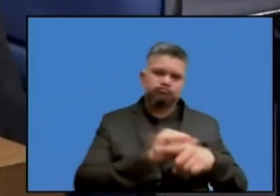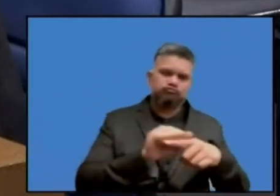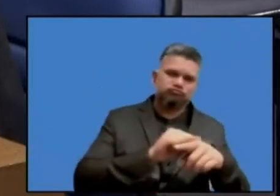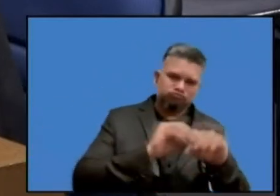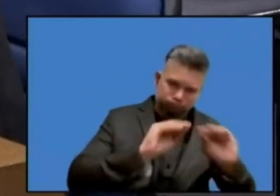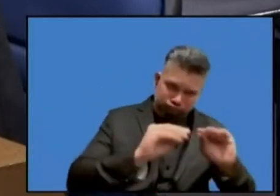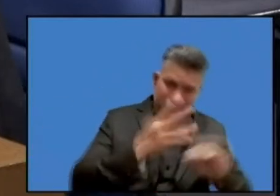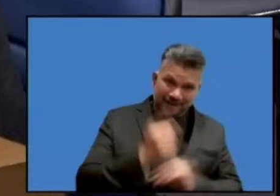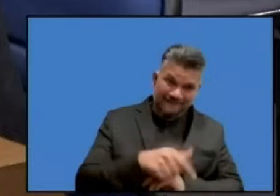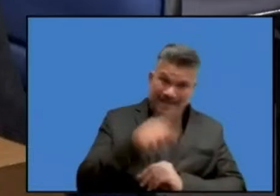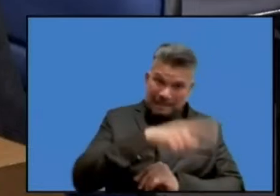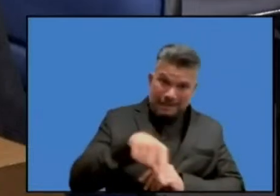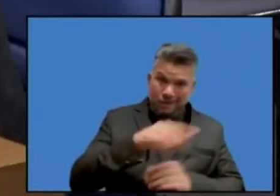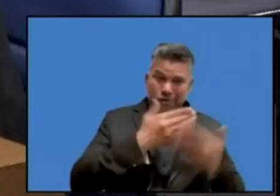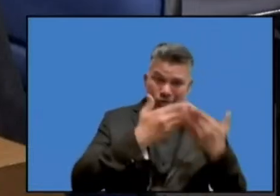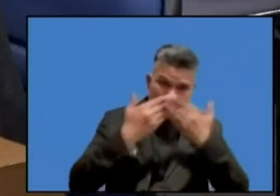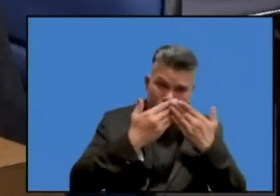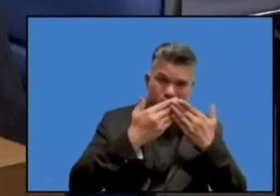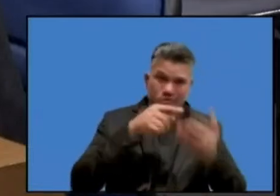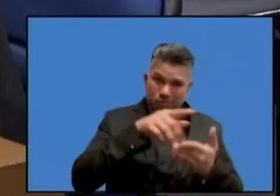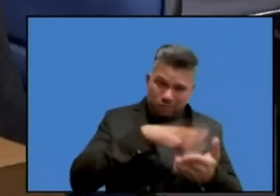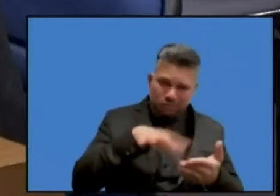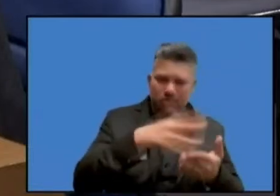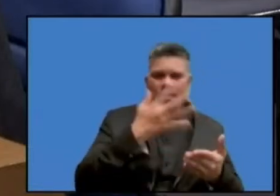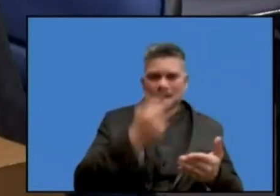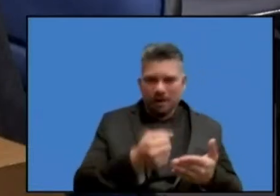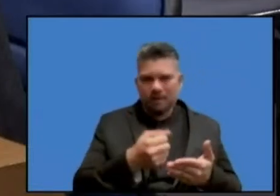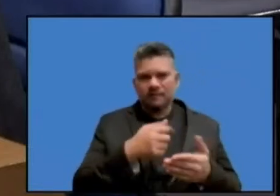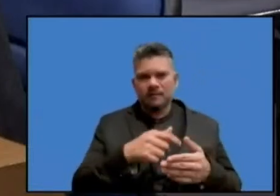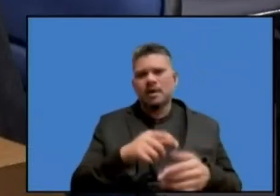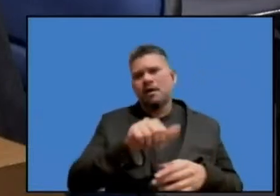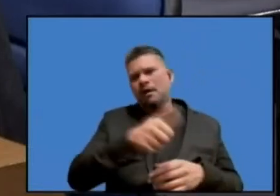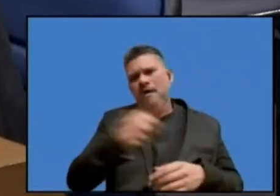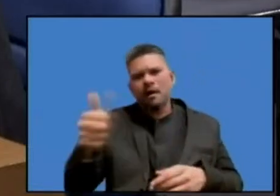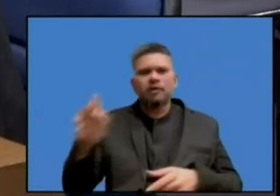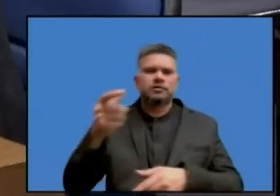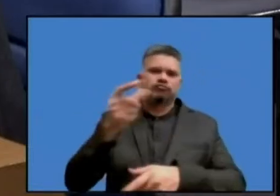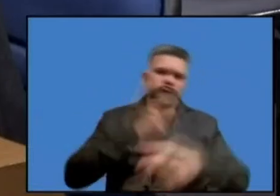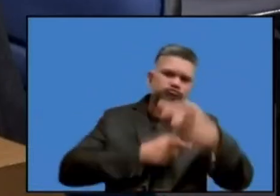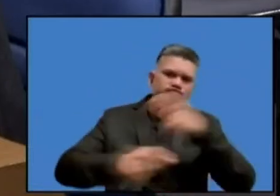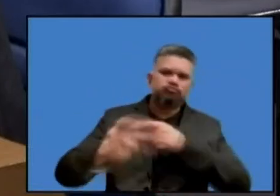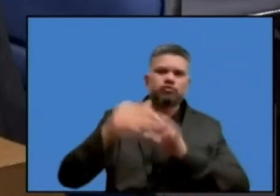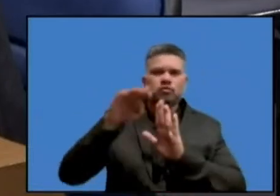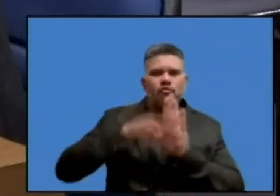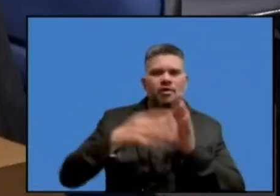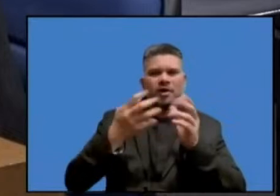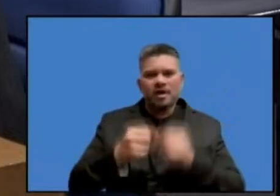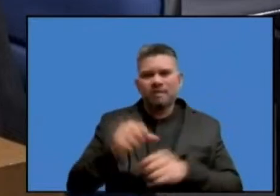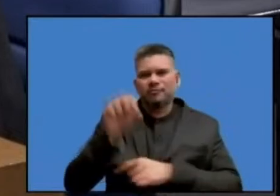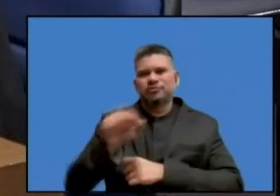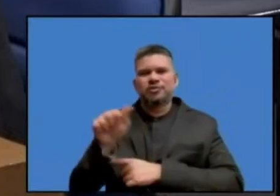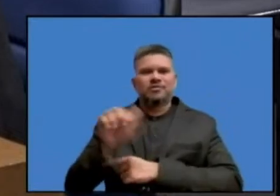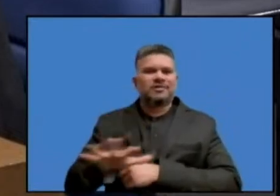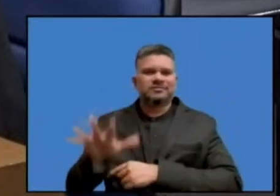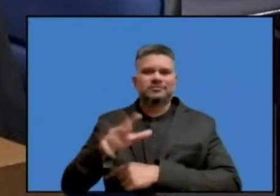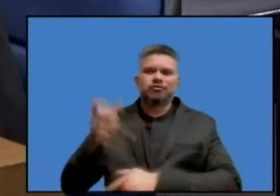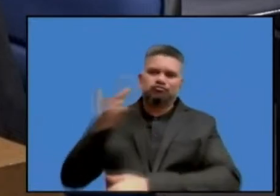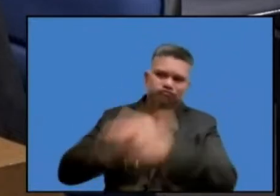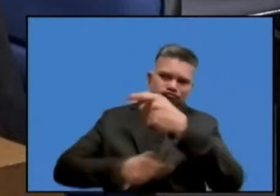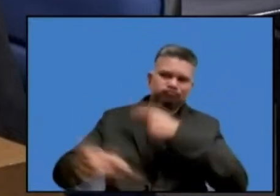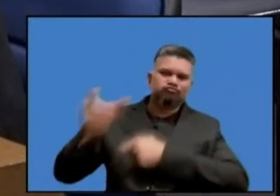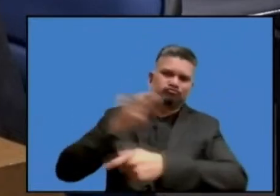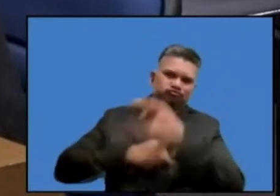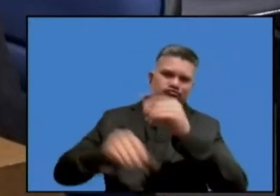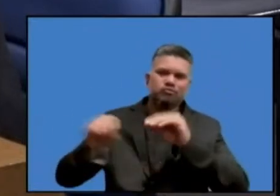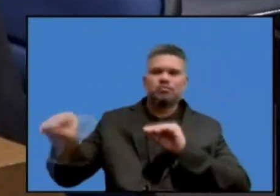exchange programs with their counterparts in Southeast Asian countries. Third, improving health services for